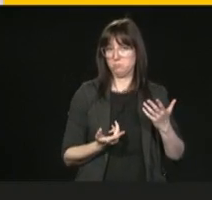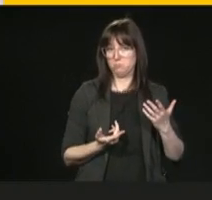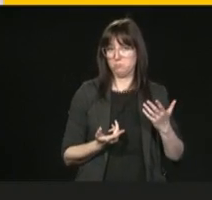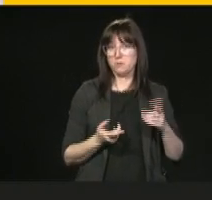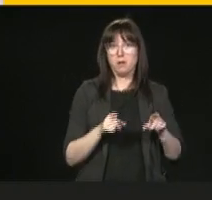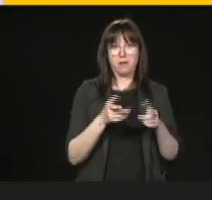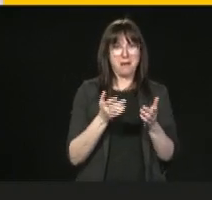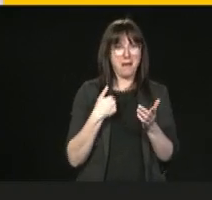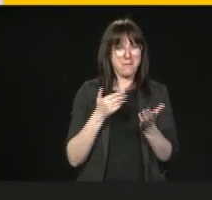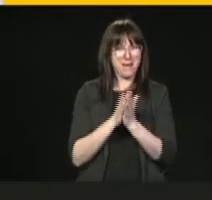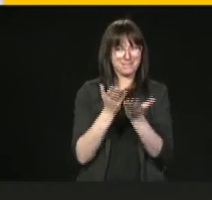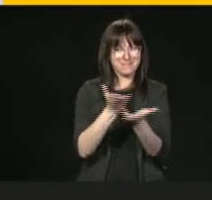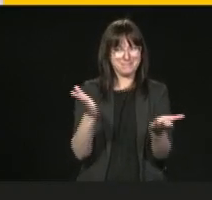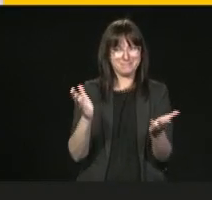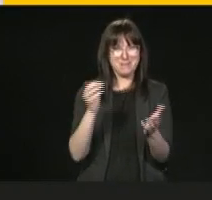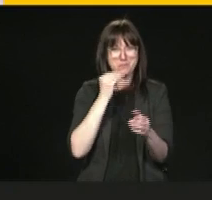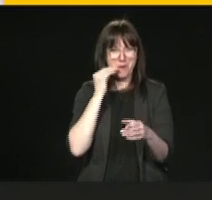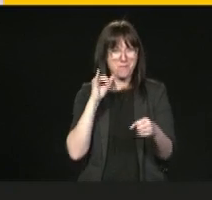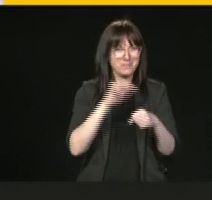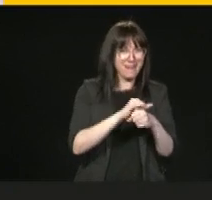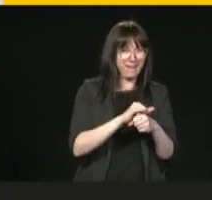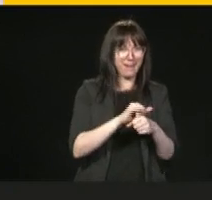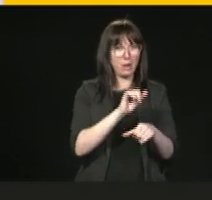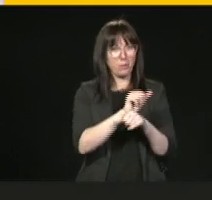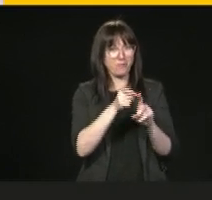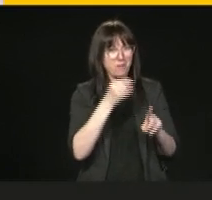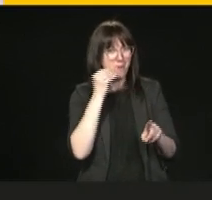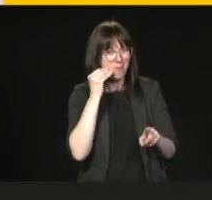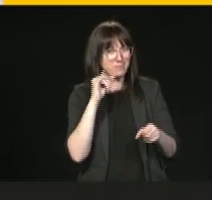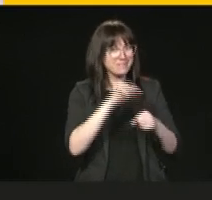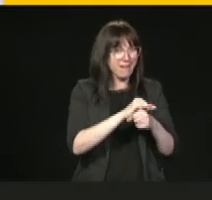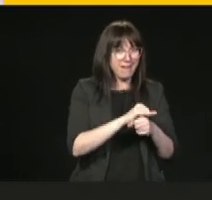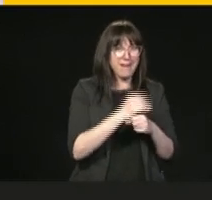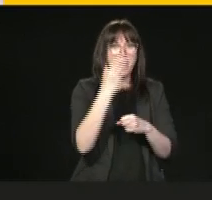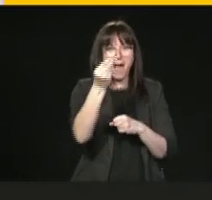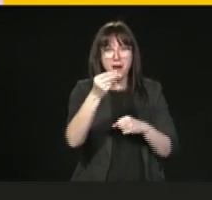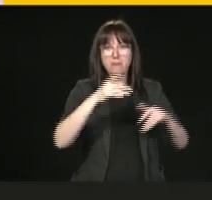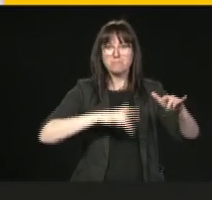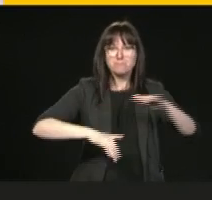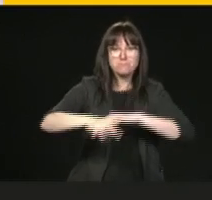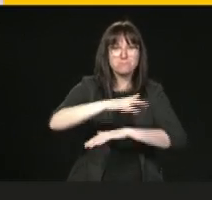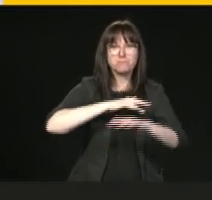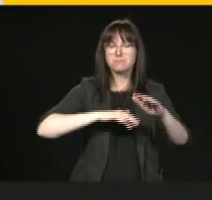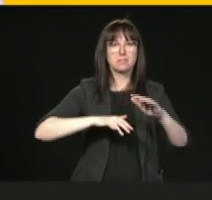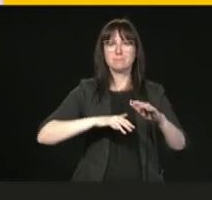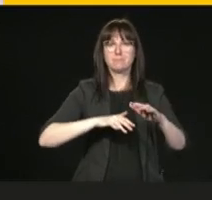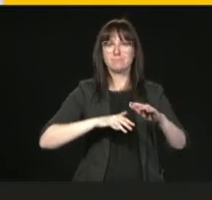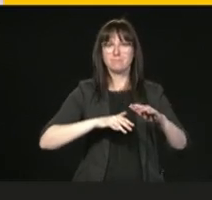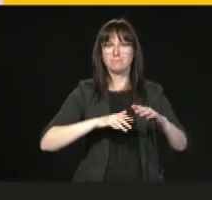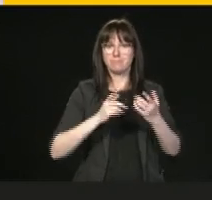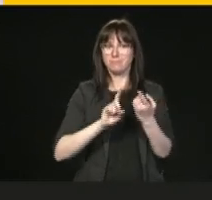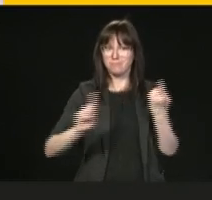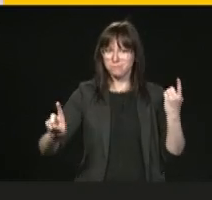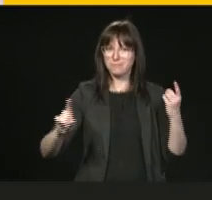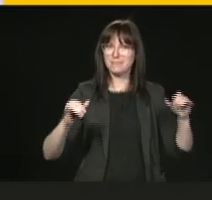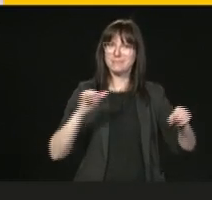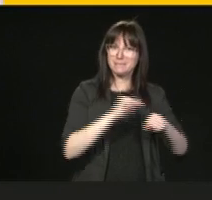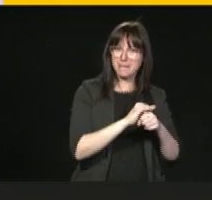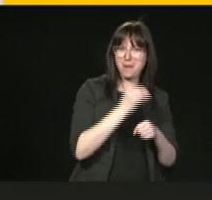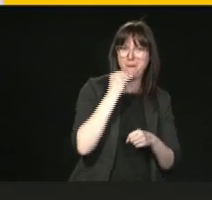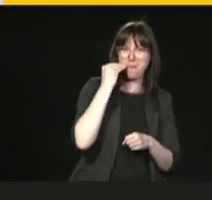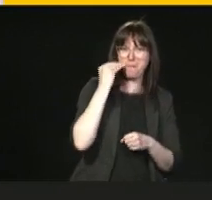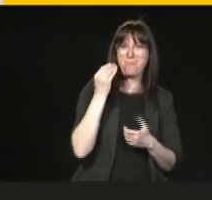the fact is, we're asking Canadians to work from home wherever possible and not to go out if it's not necessary,